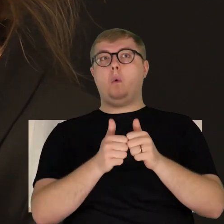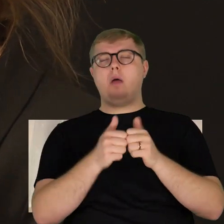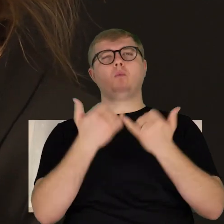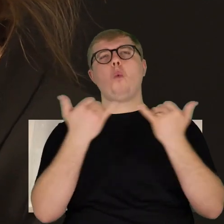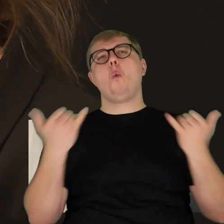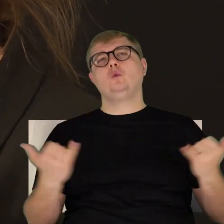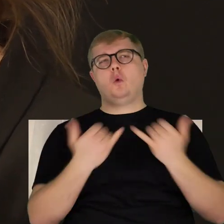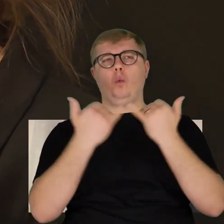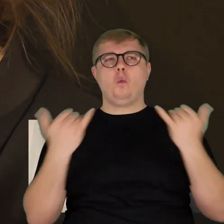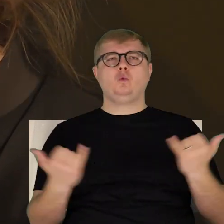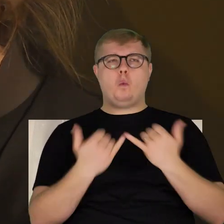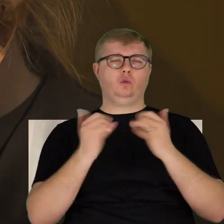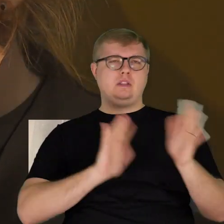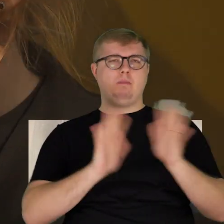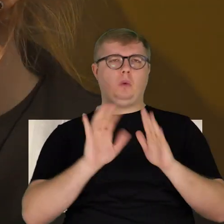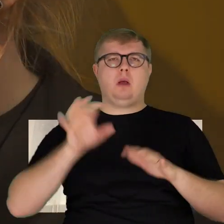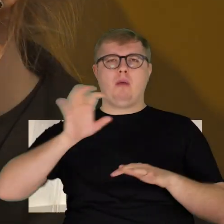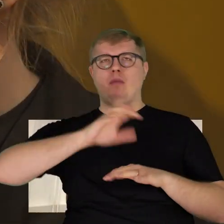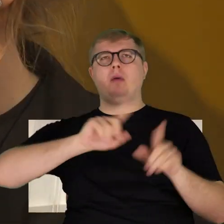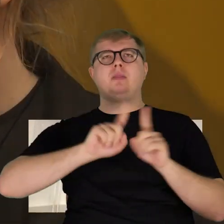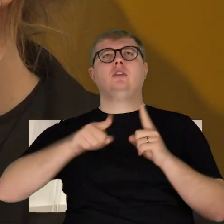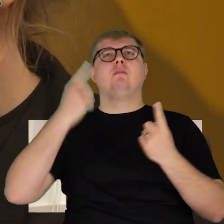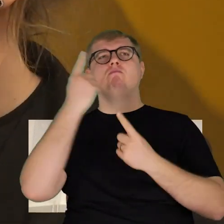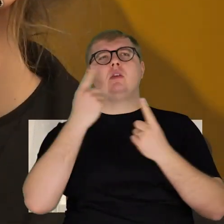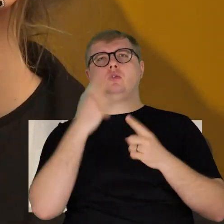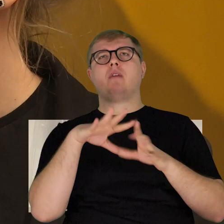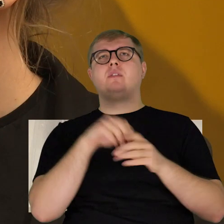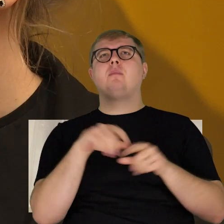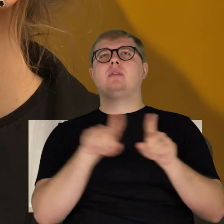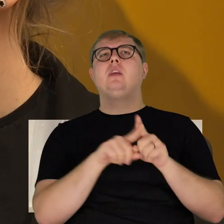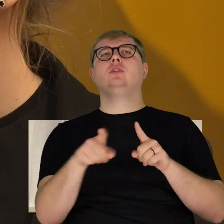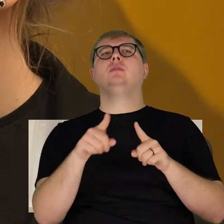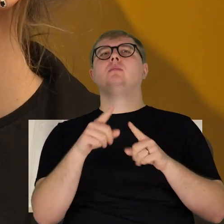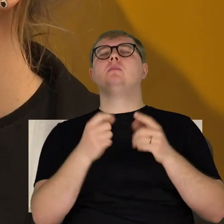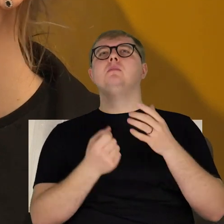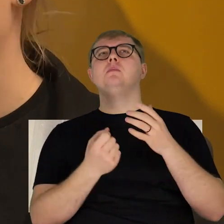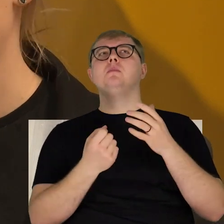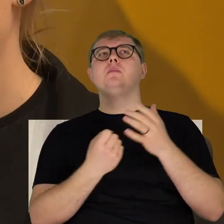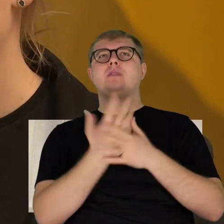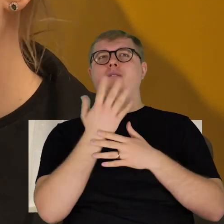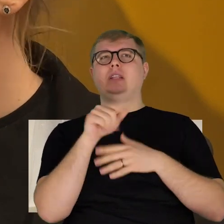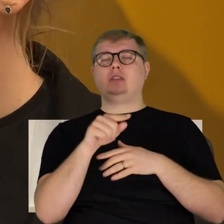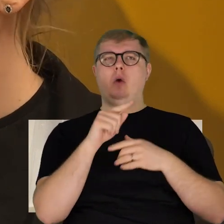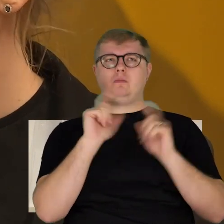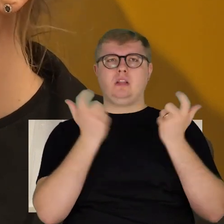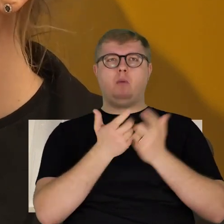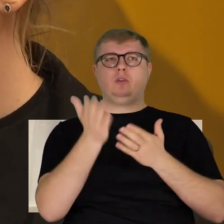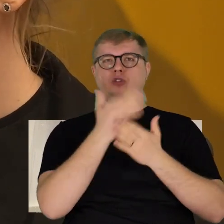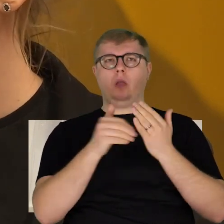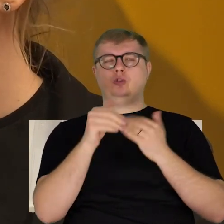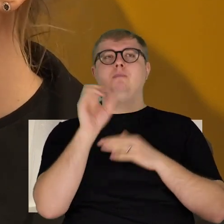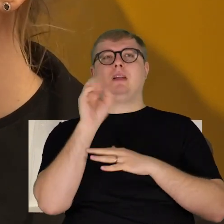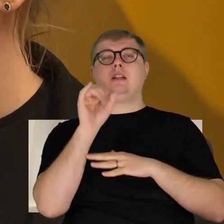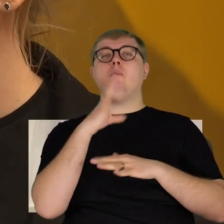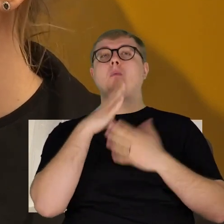different ways. So first of all, of course, as a phenomena, maybe you remember in the first part of the presentation, Séverine presented different